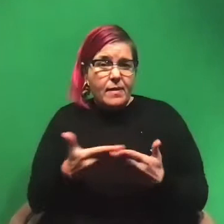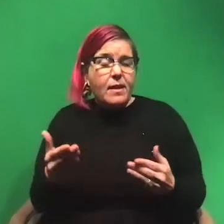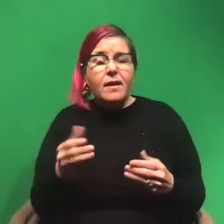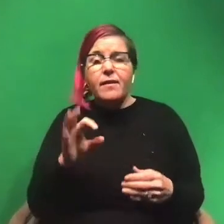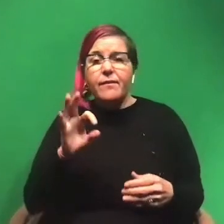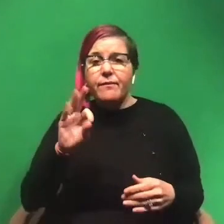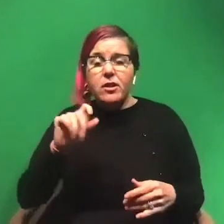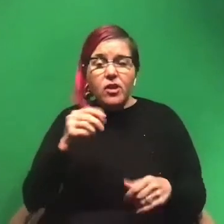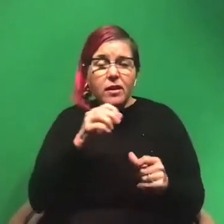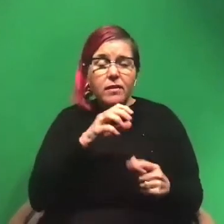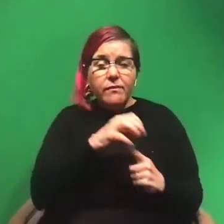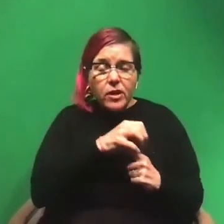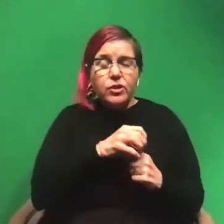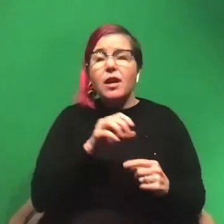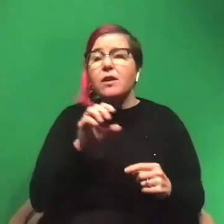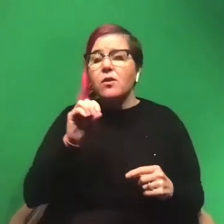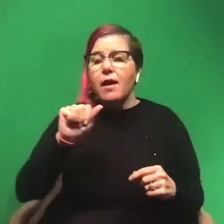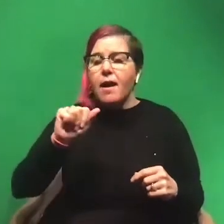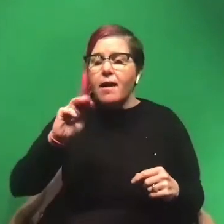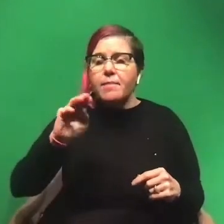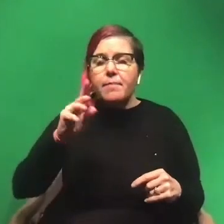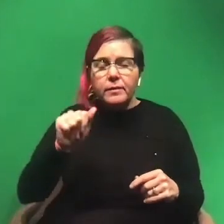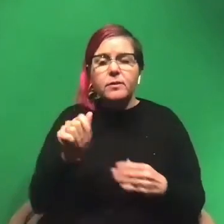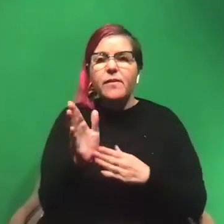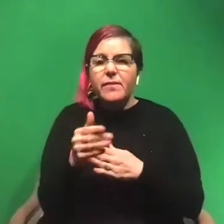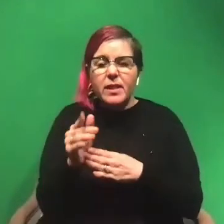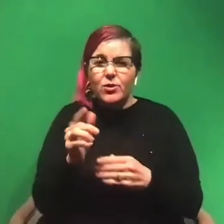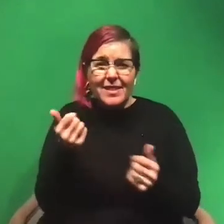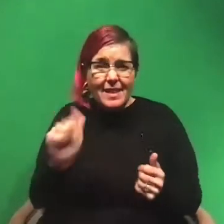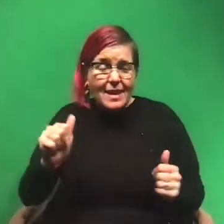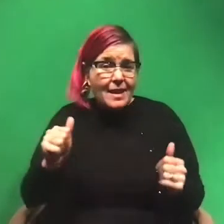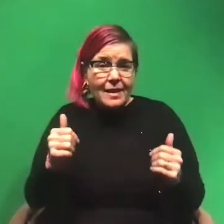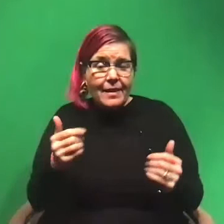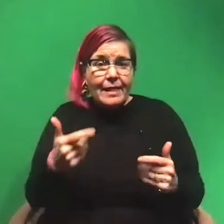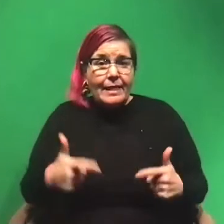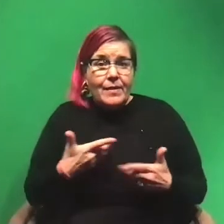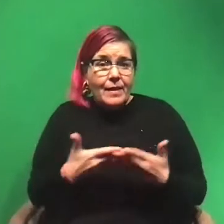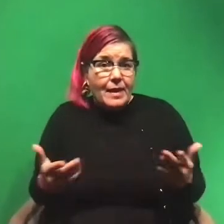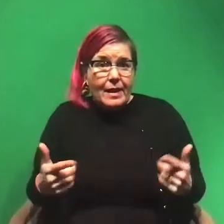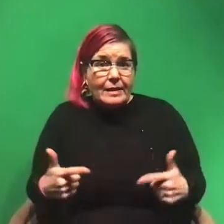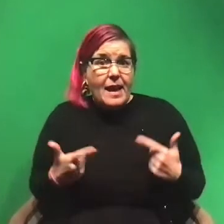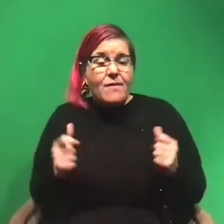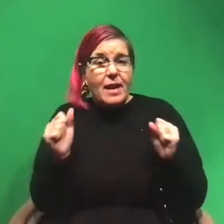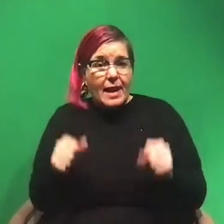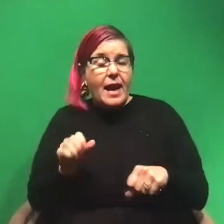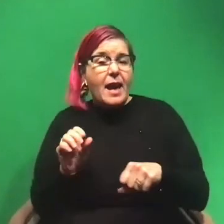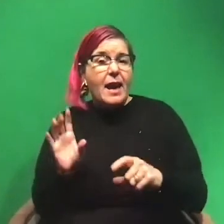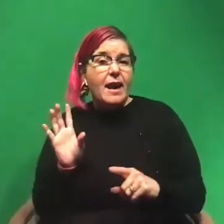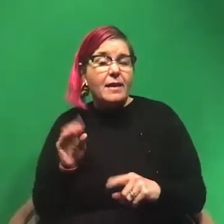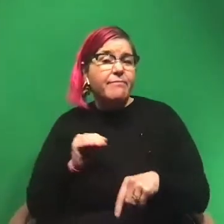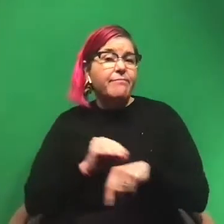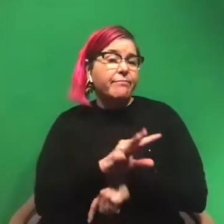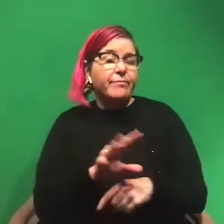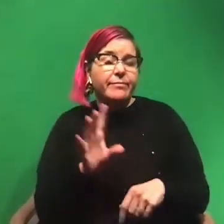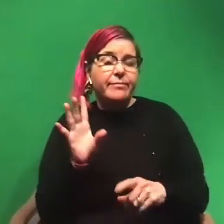fungi to amoebas to fish to every single organism that that is alive can be and is probably infected with a virus at